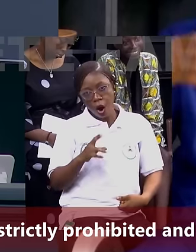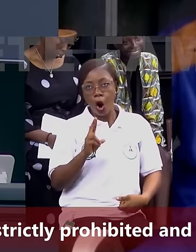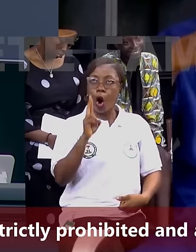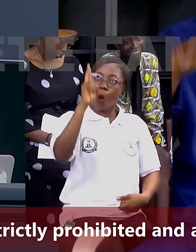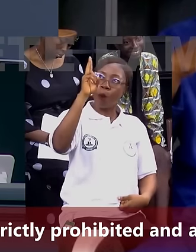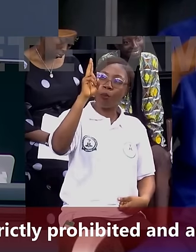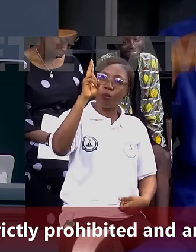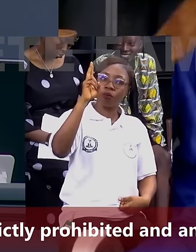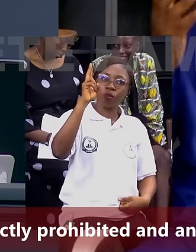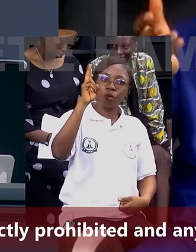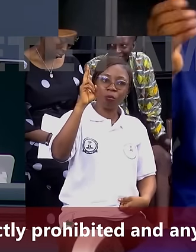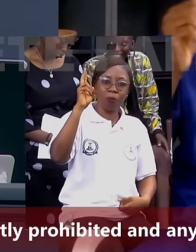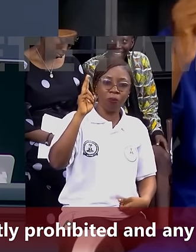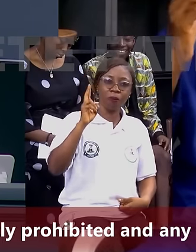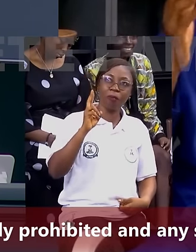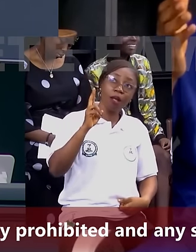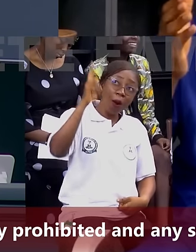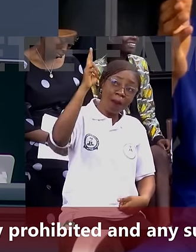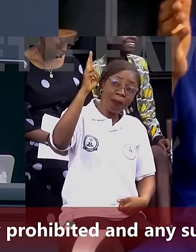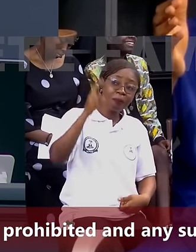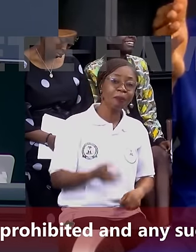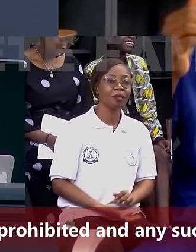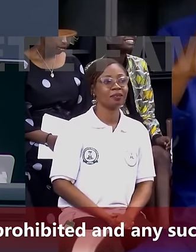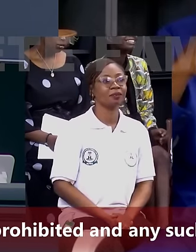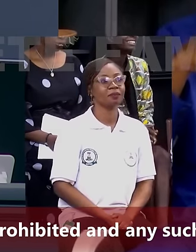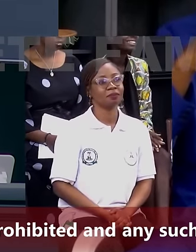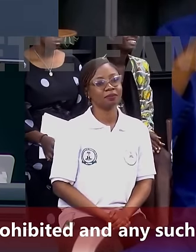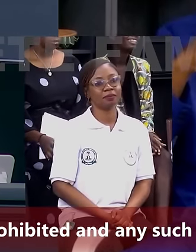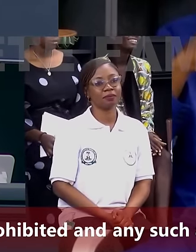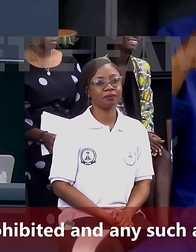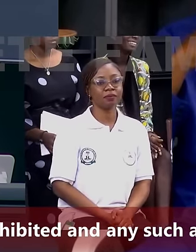Up. Well, I understand what you're saying.